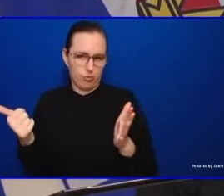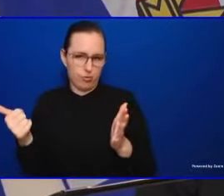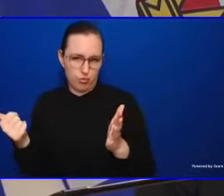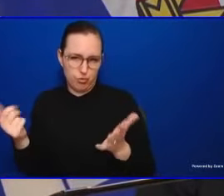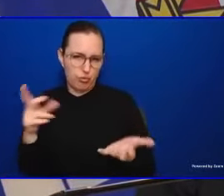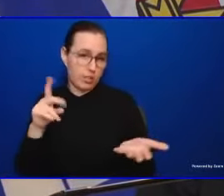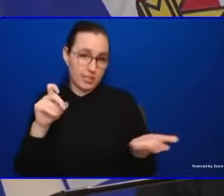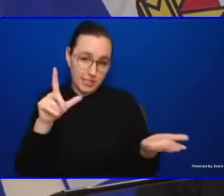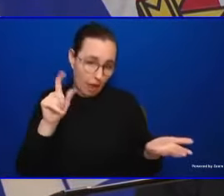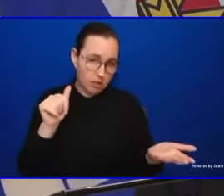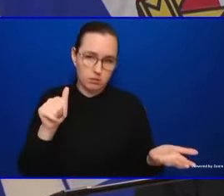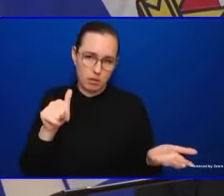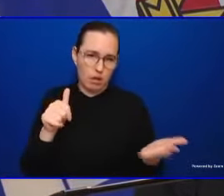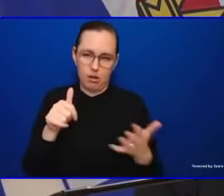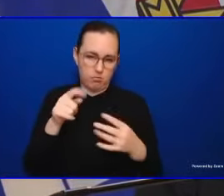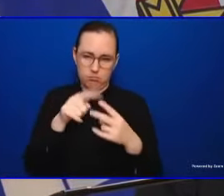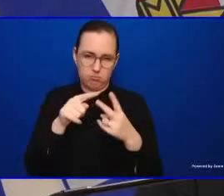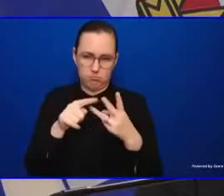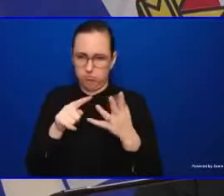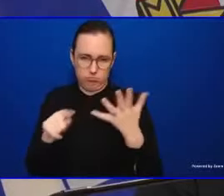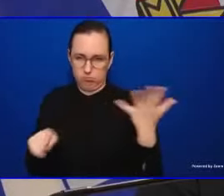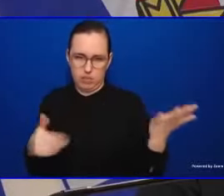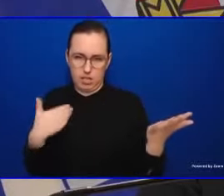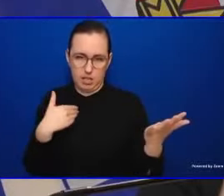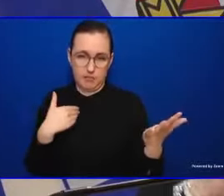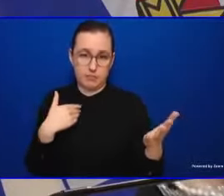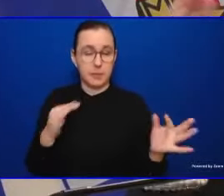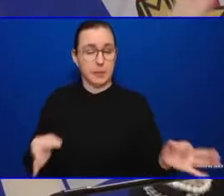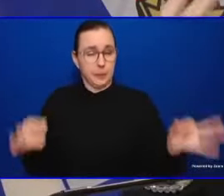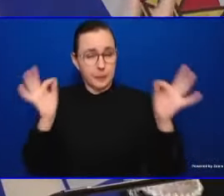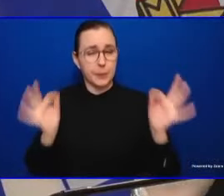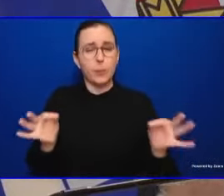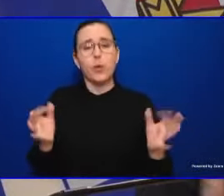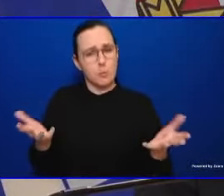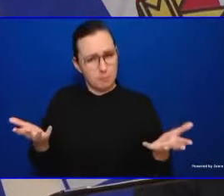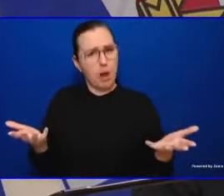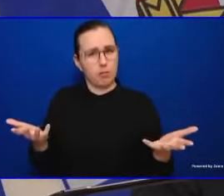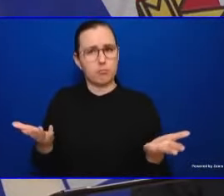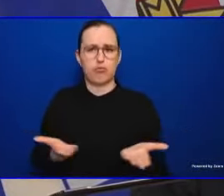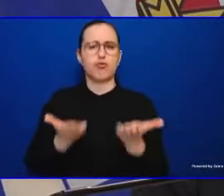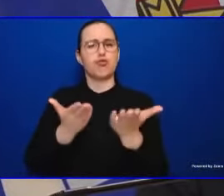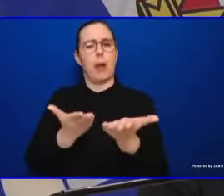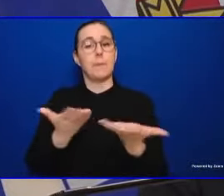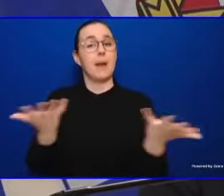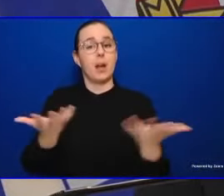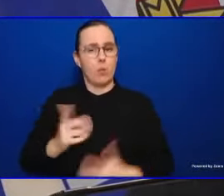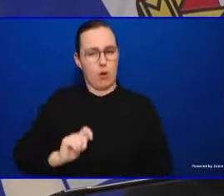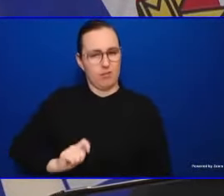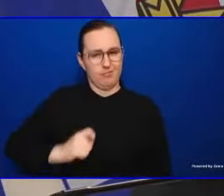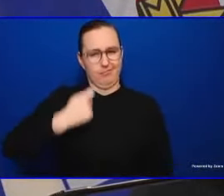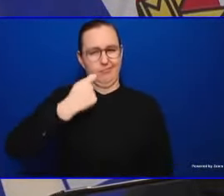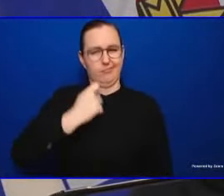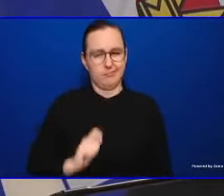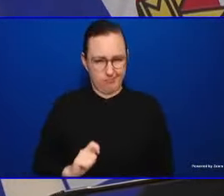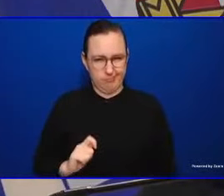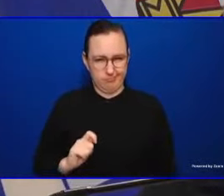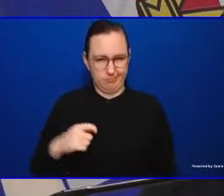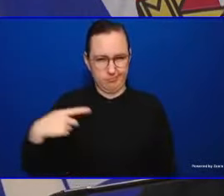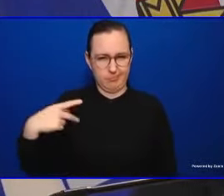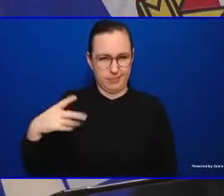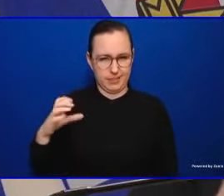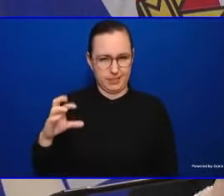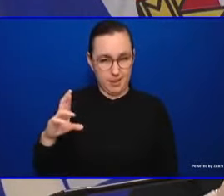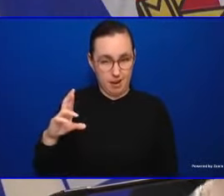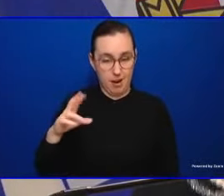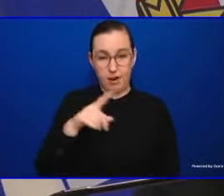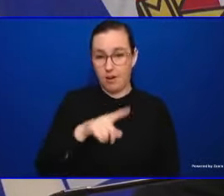swab is the way that we would recommend doing it right now. There is some in the lab circles discussions about whether you do a throat and a